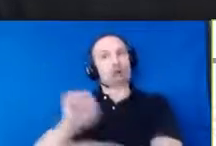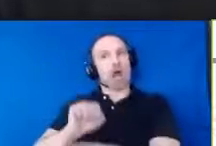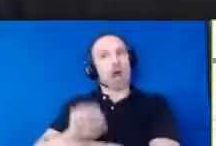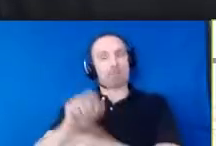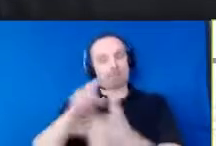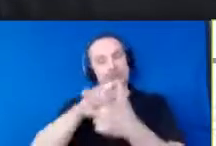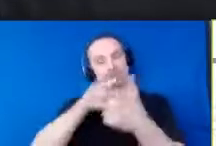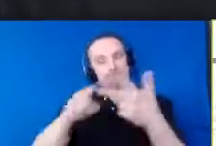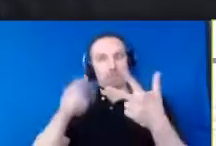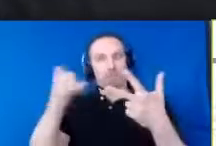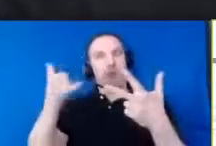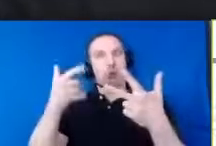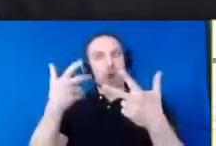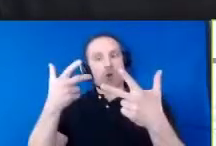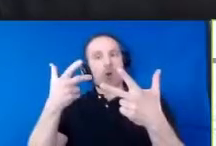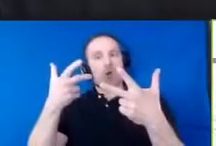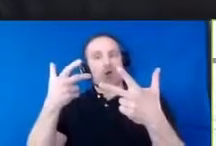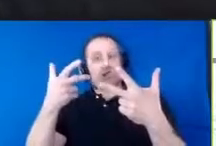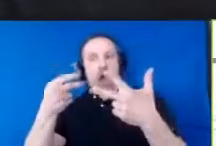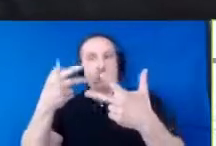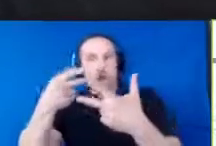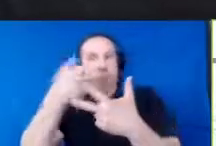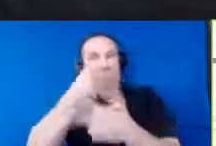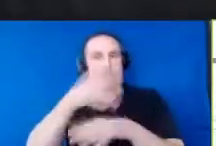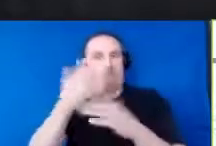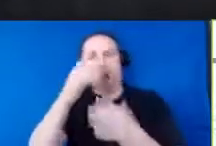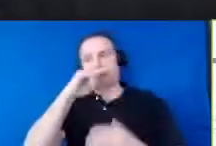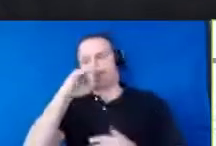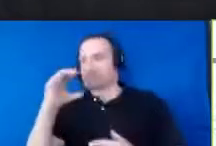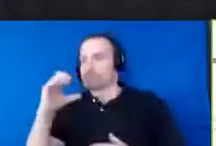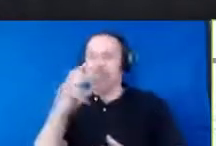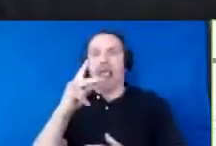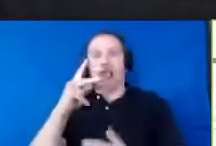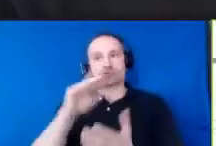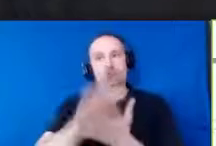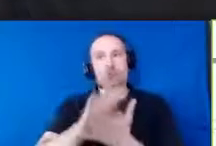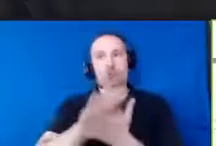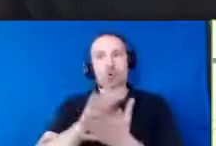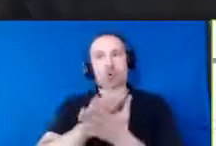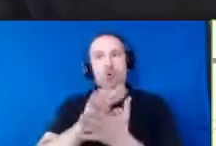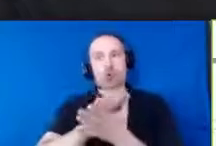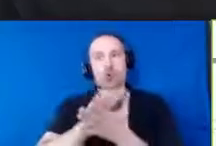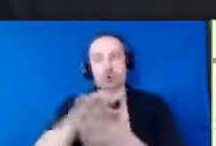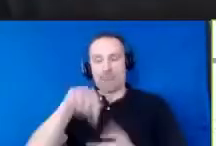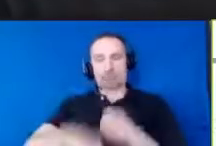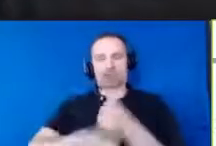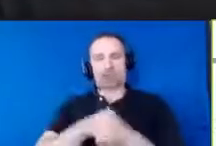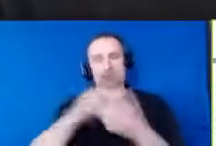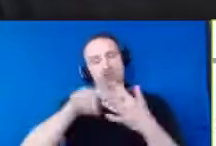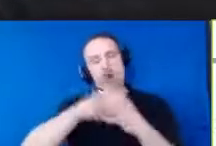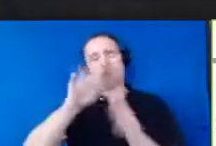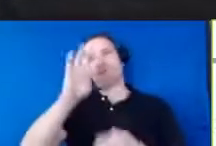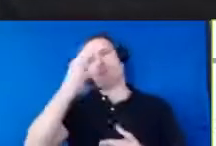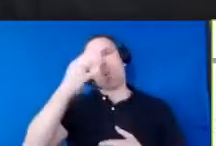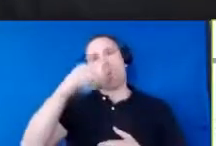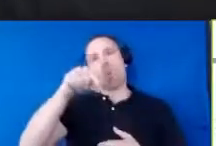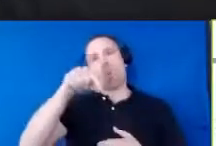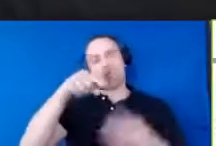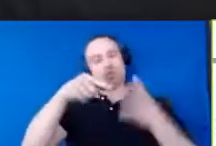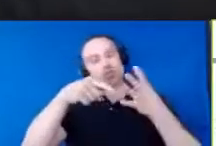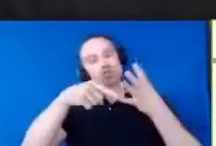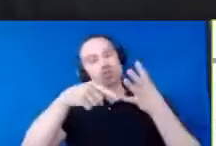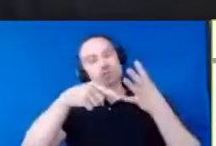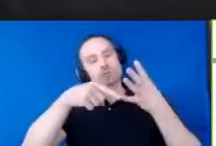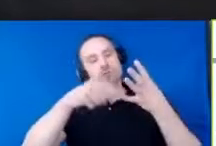doing that to try to get kids back in school by the beginning of the 4th quarter of this year, which I guess is